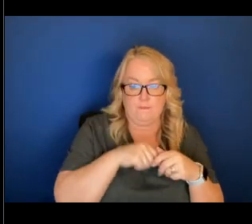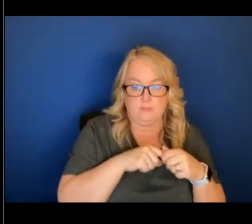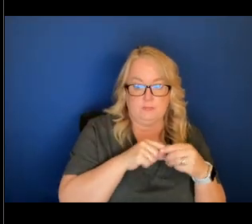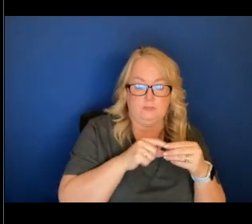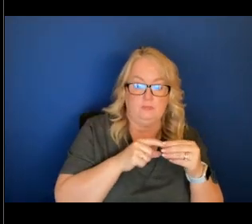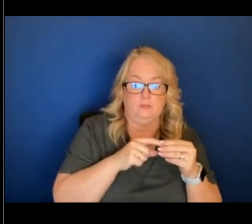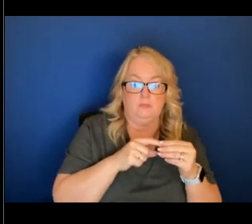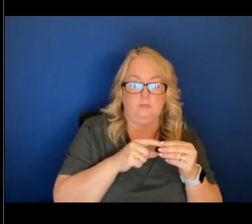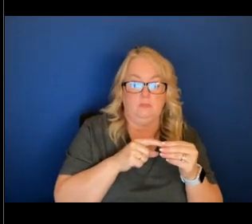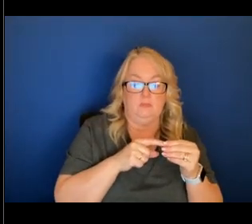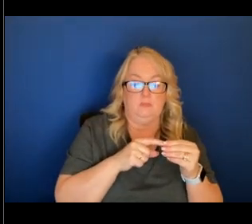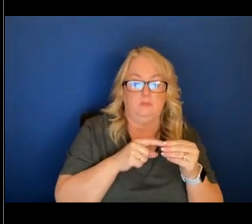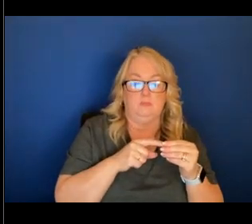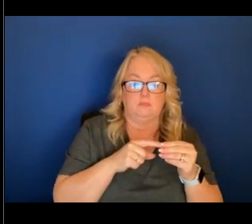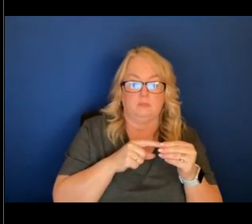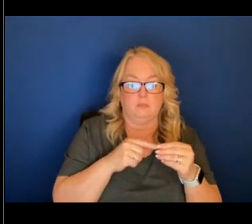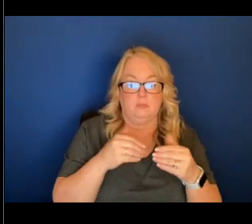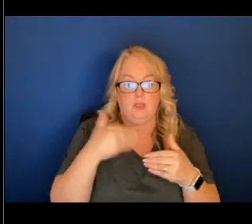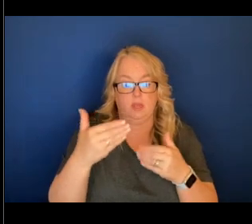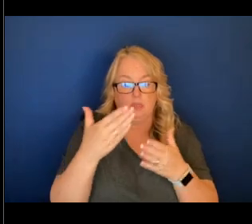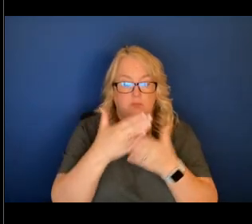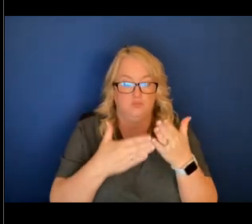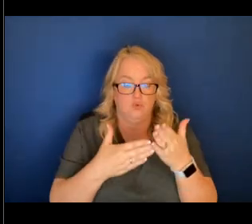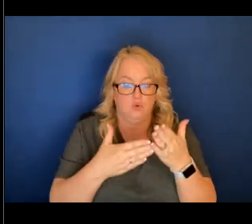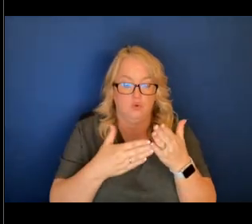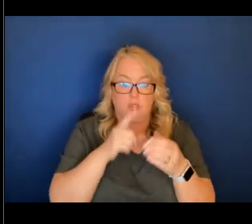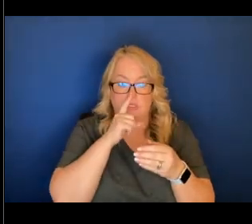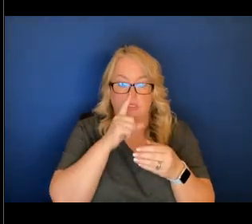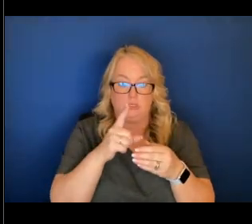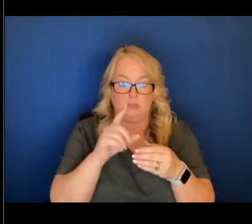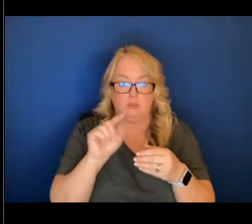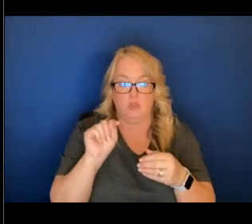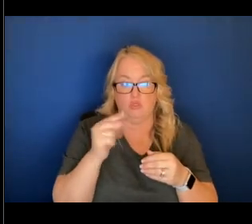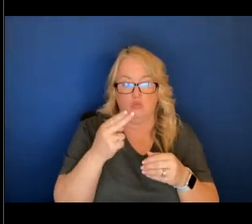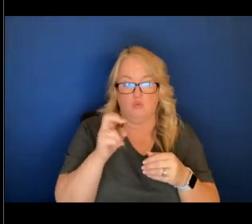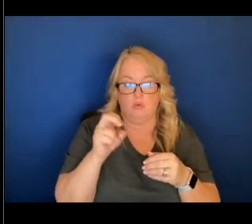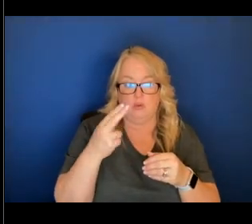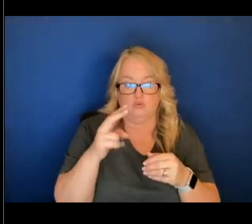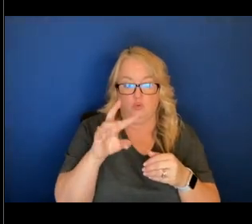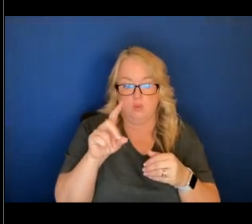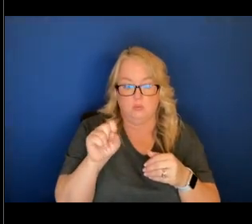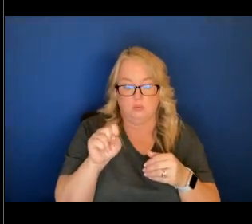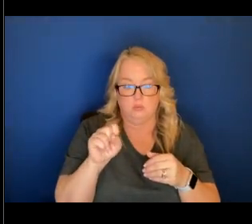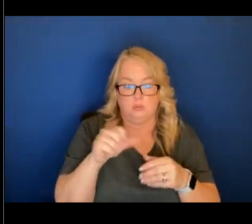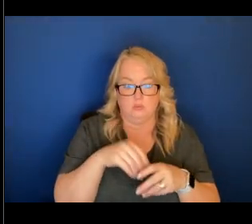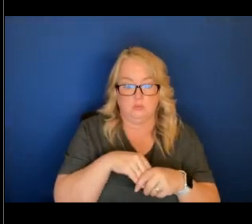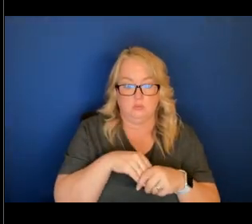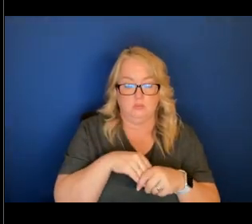Now, the next section of this topic is thresholds.